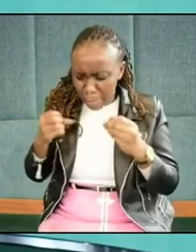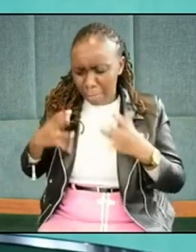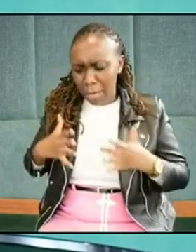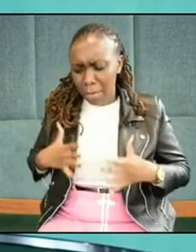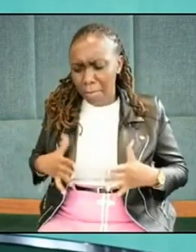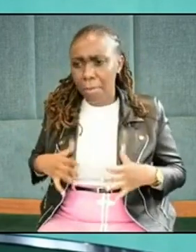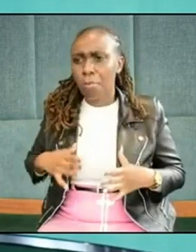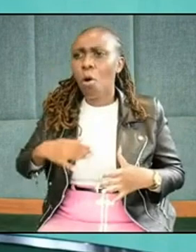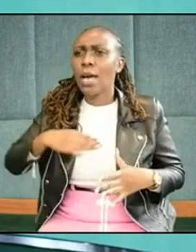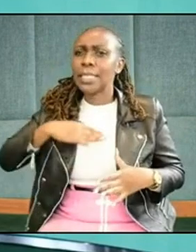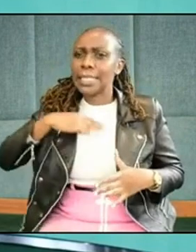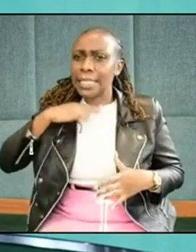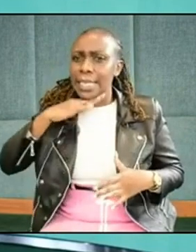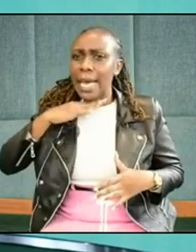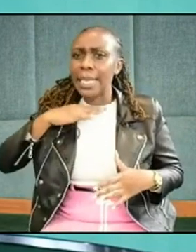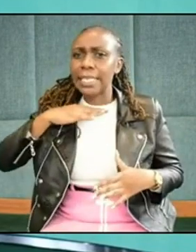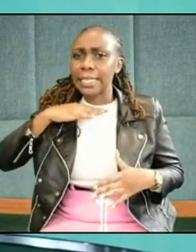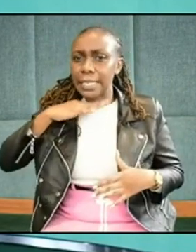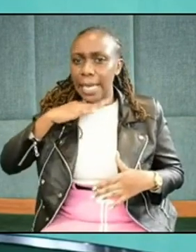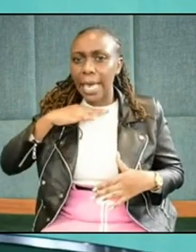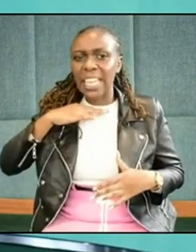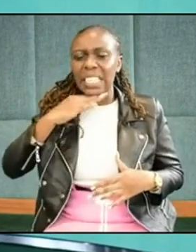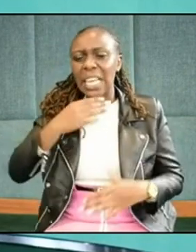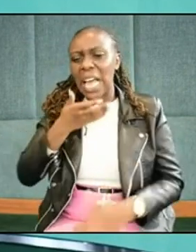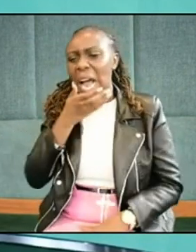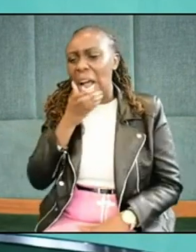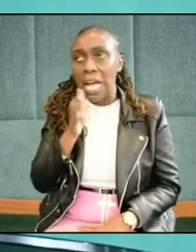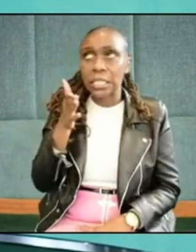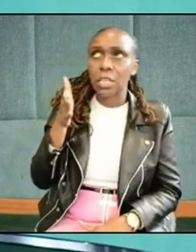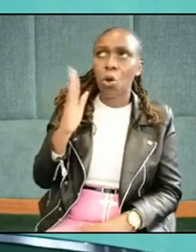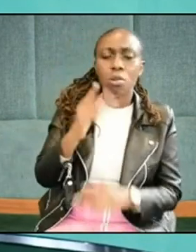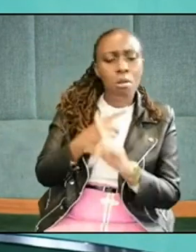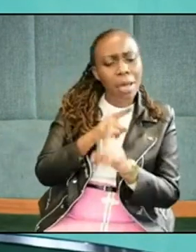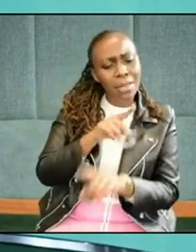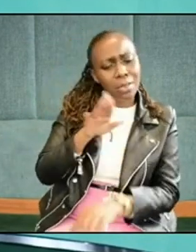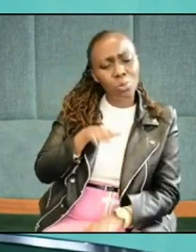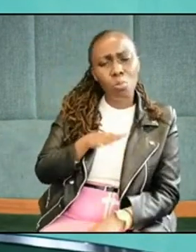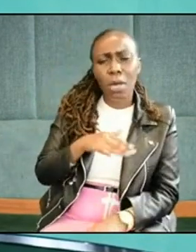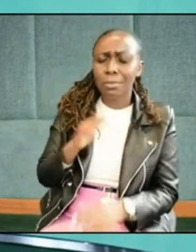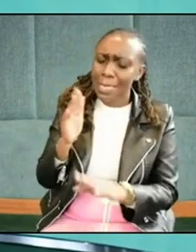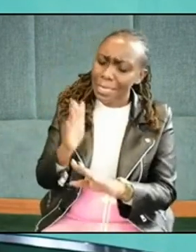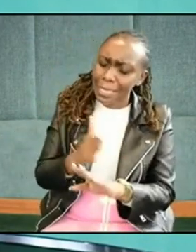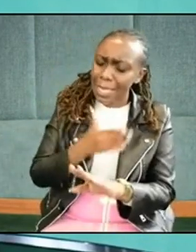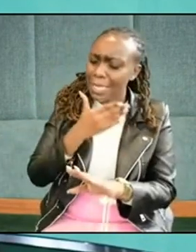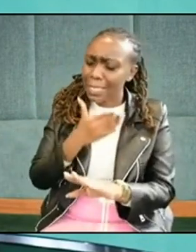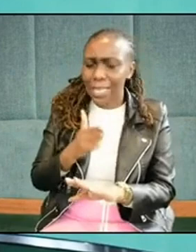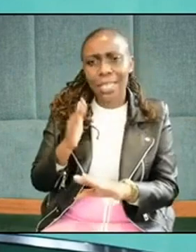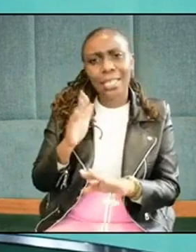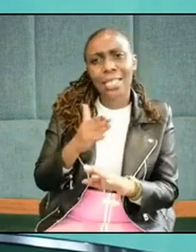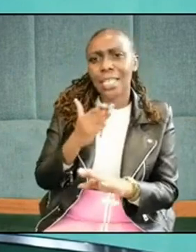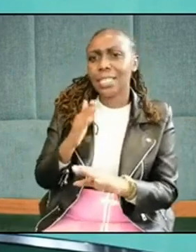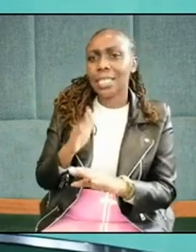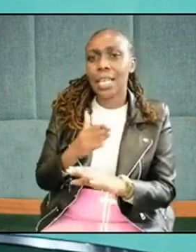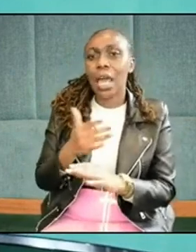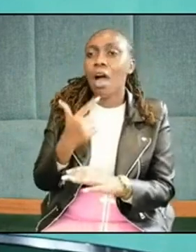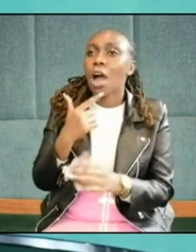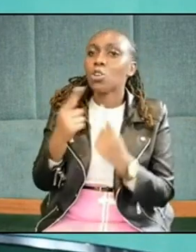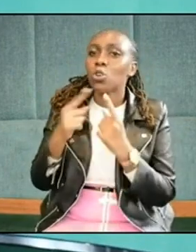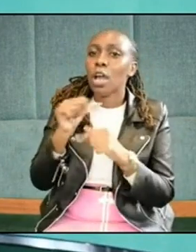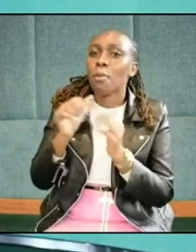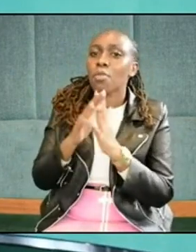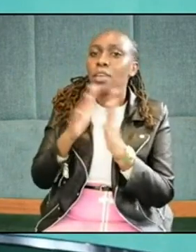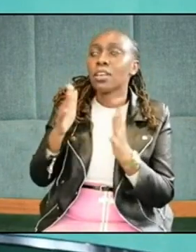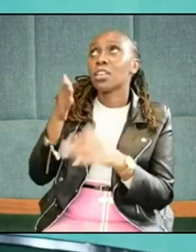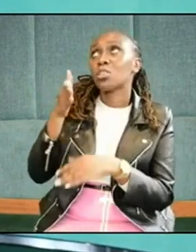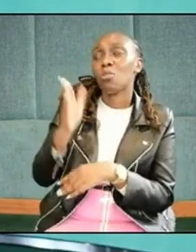and insulting God. But this lady was singing songs and telling us about the greatness of God until the day she